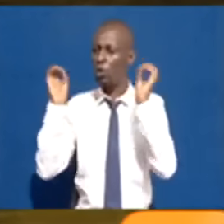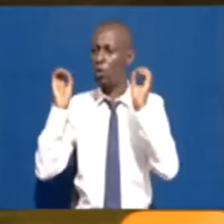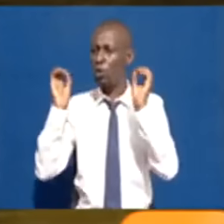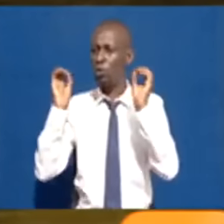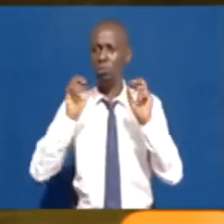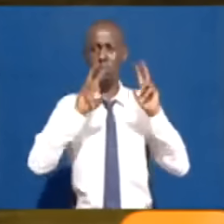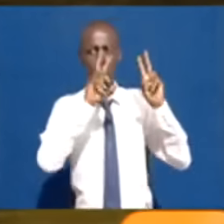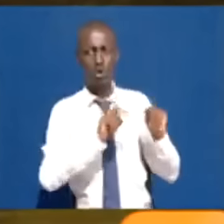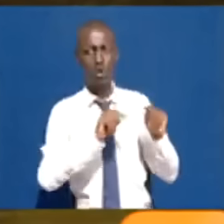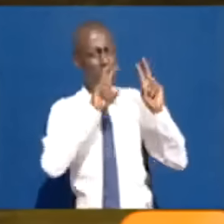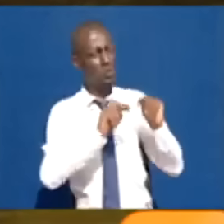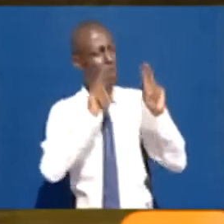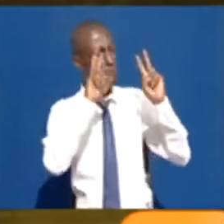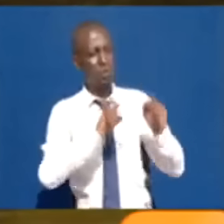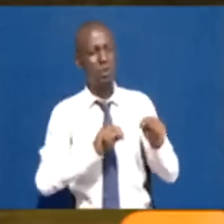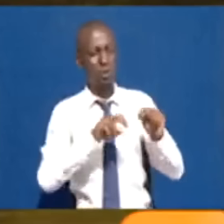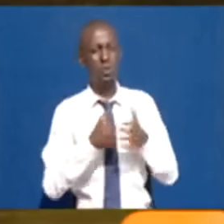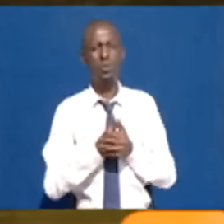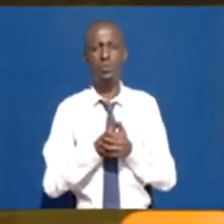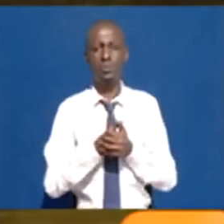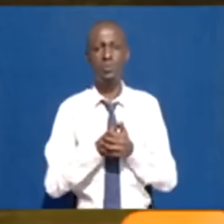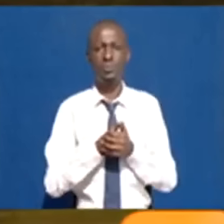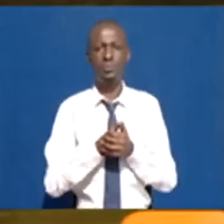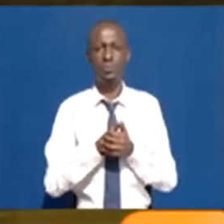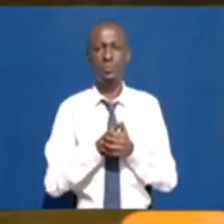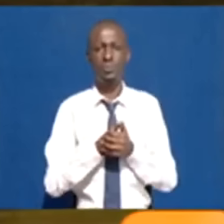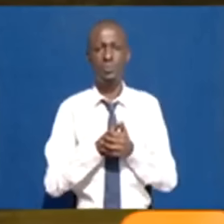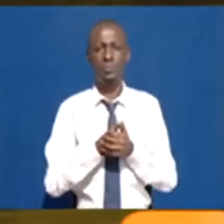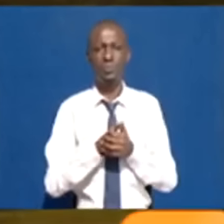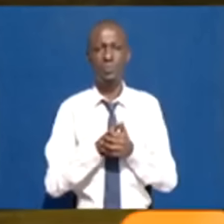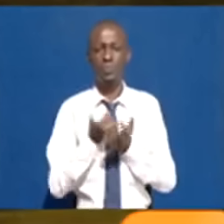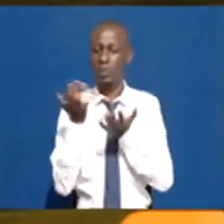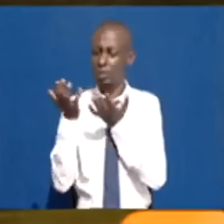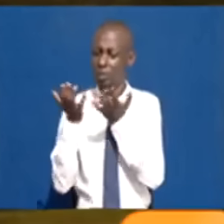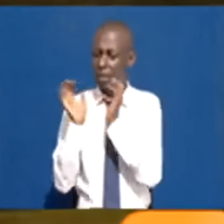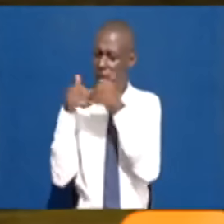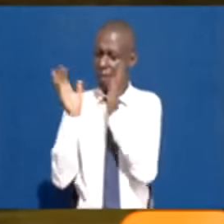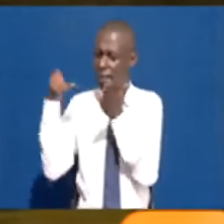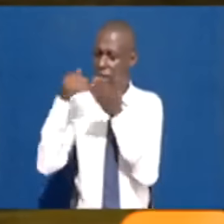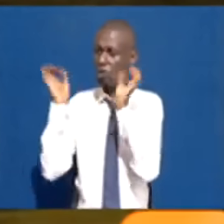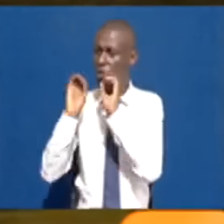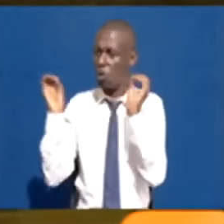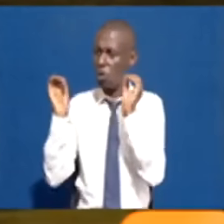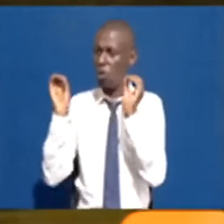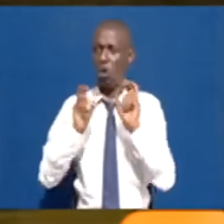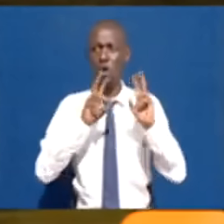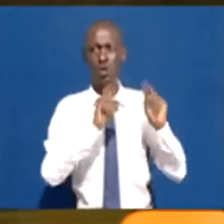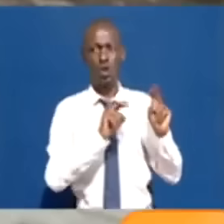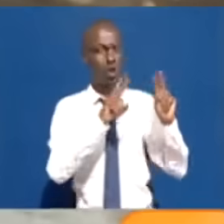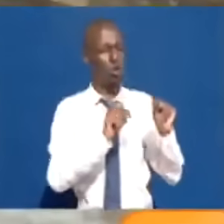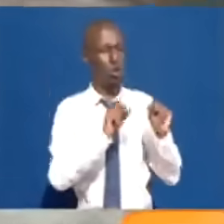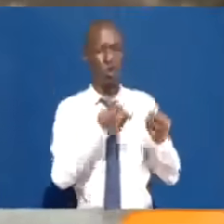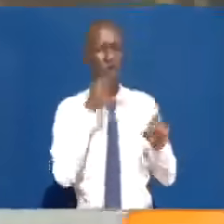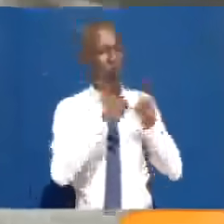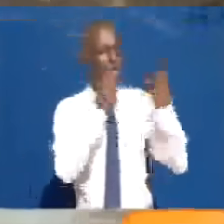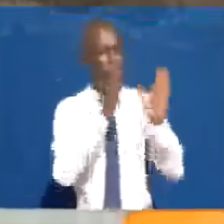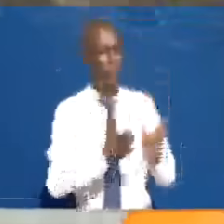have no relation to Renret Enterprises? No. I'm not a director there.